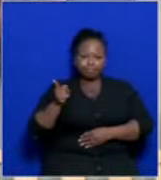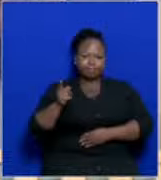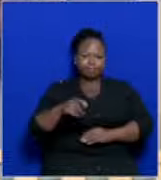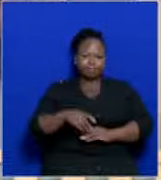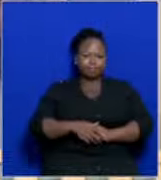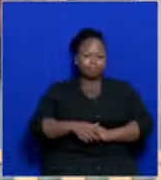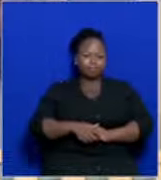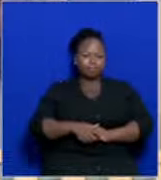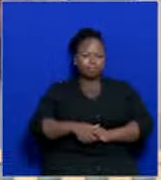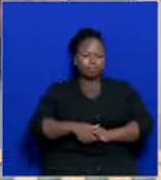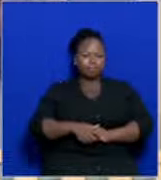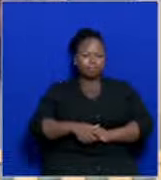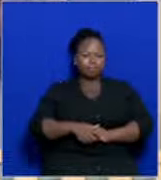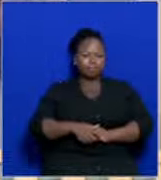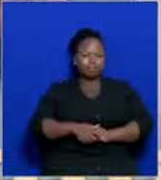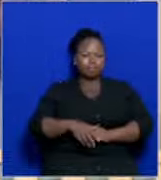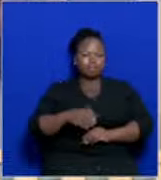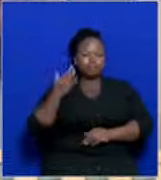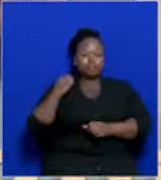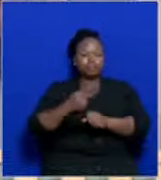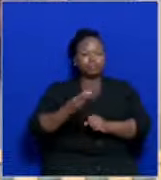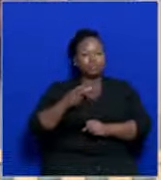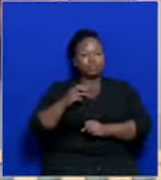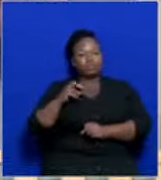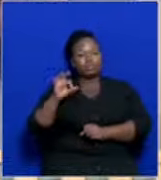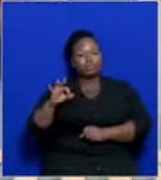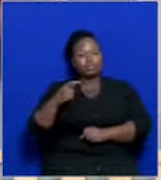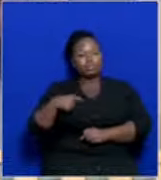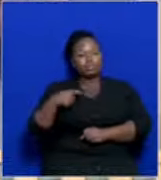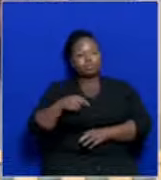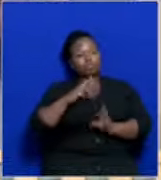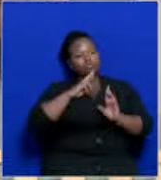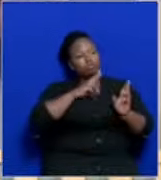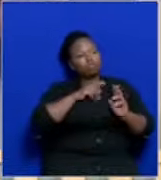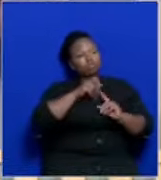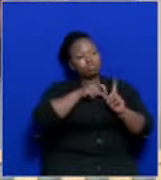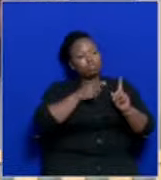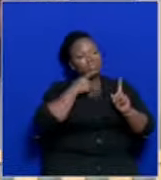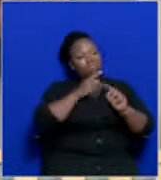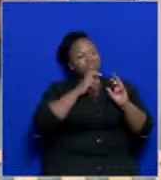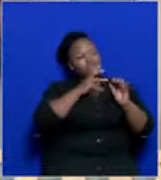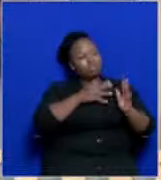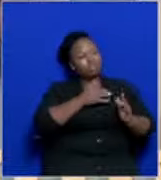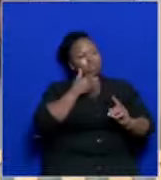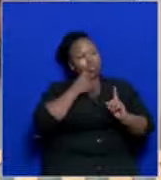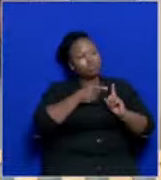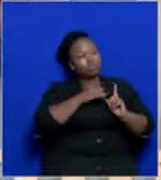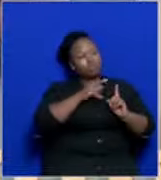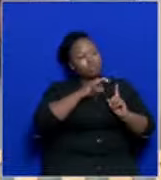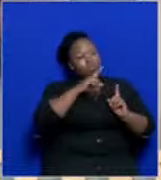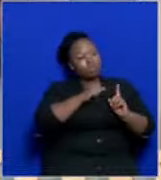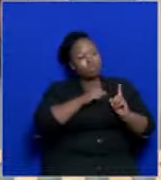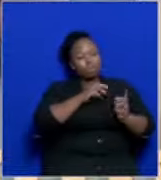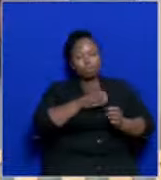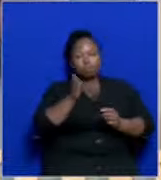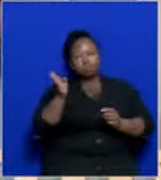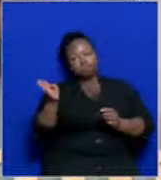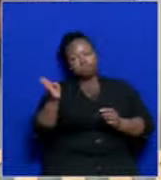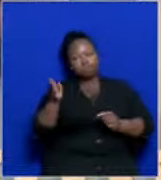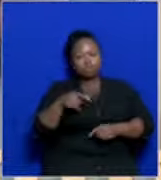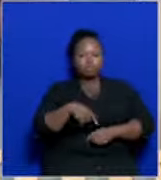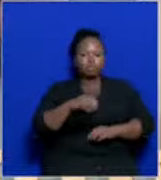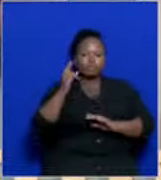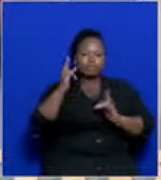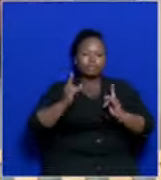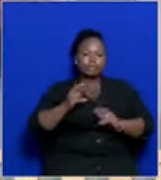During 2023, I personally reported to you that one of your investigators, Mr. Magagula, reported in person to the city manager of